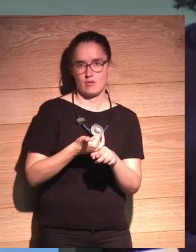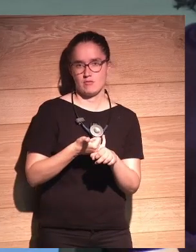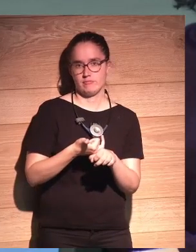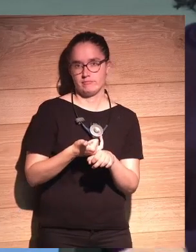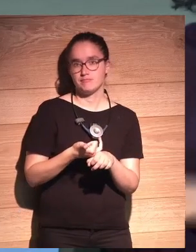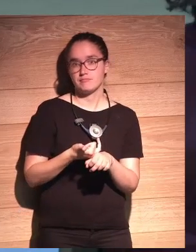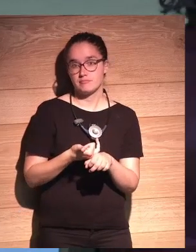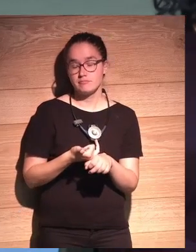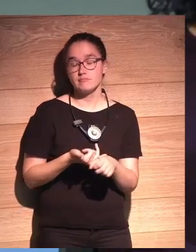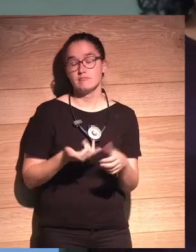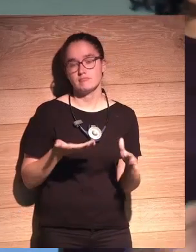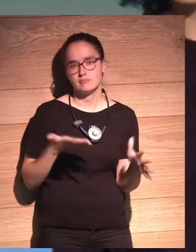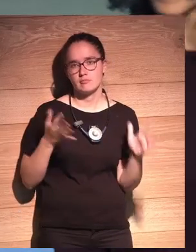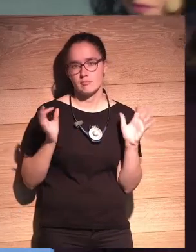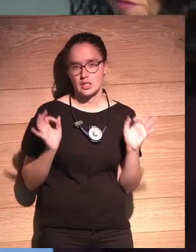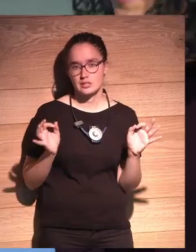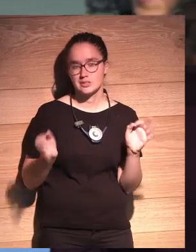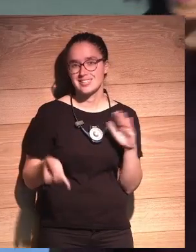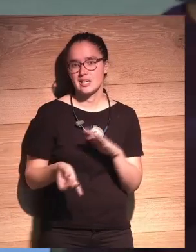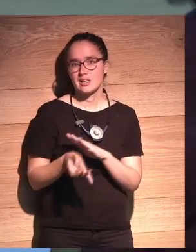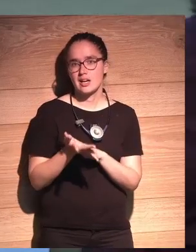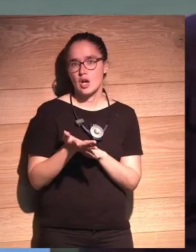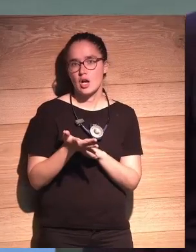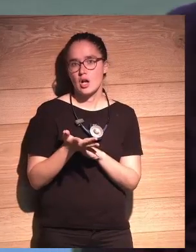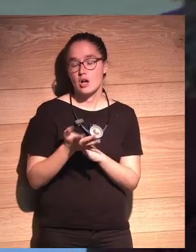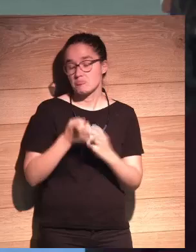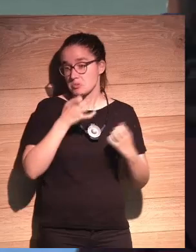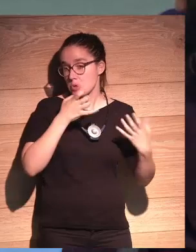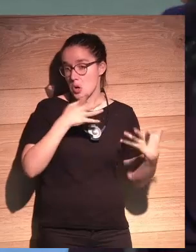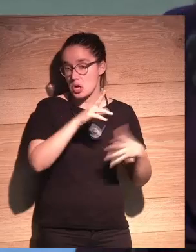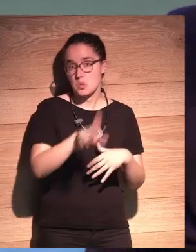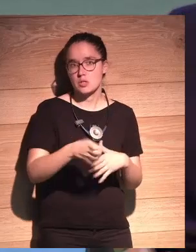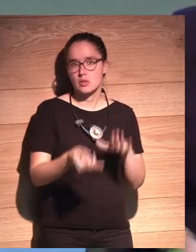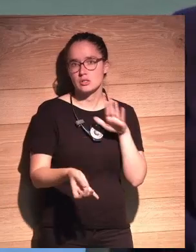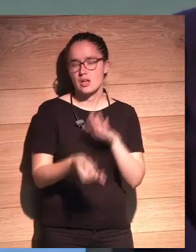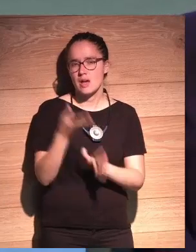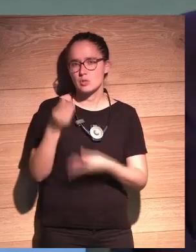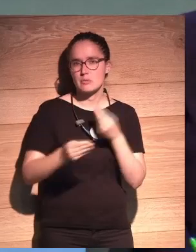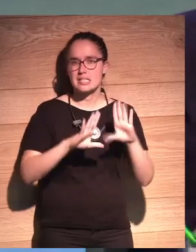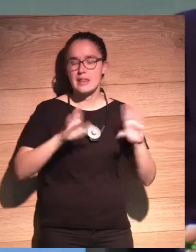urban space that is nearby. In this way,